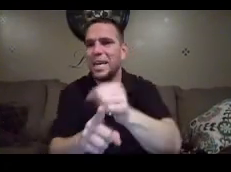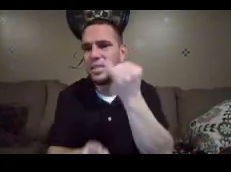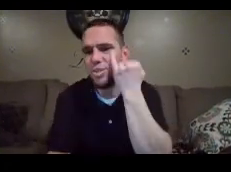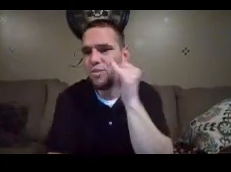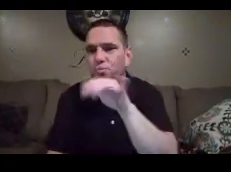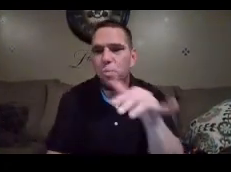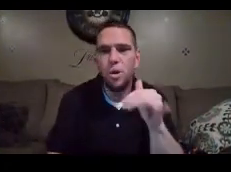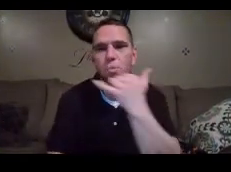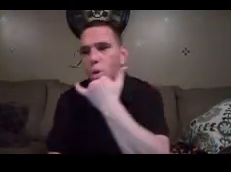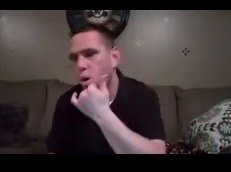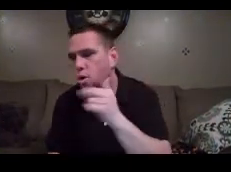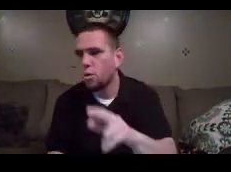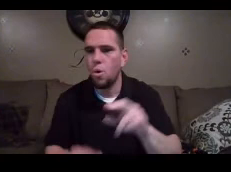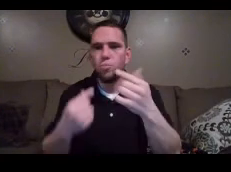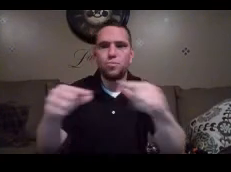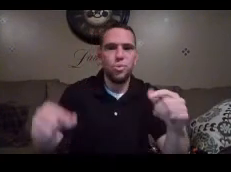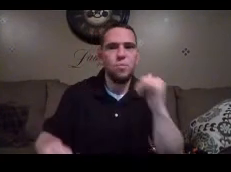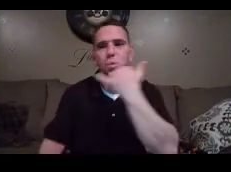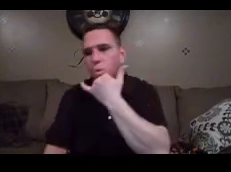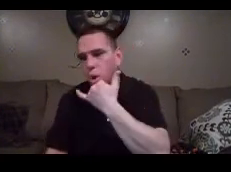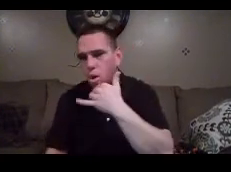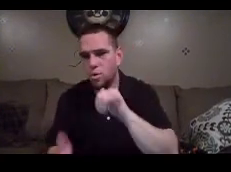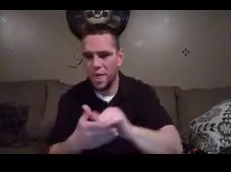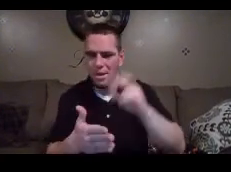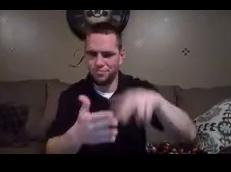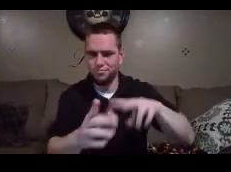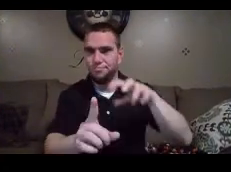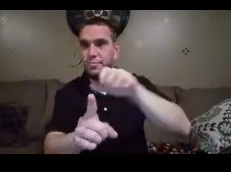your writing style. So we'll take a look at both of those.